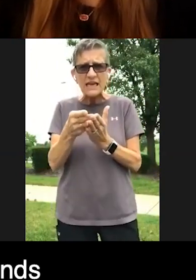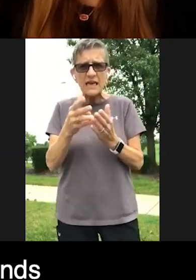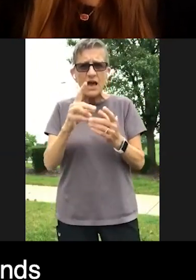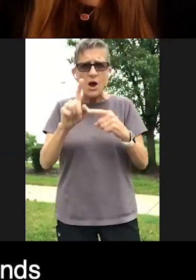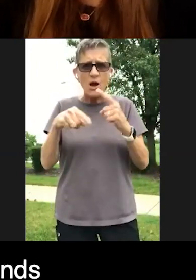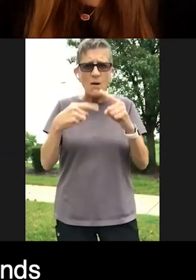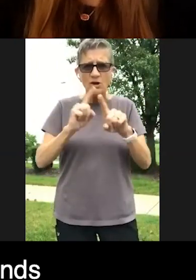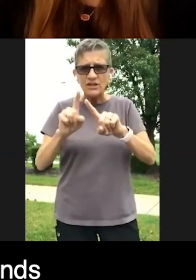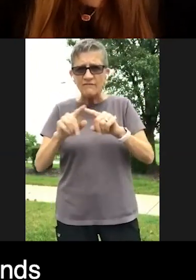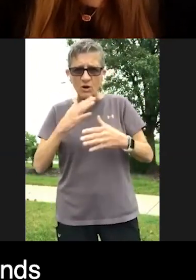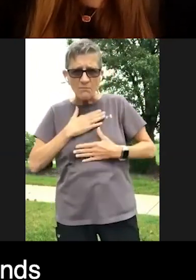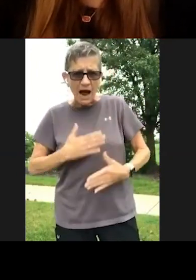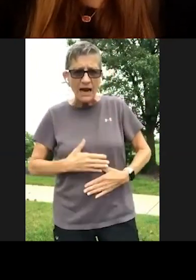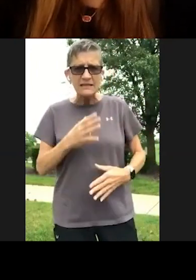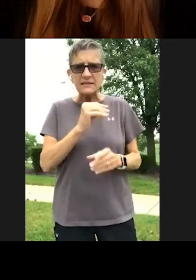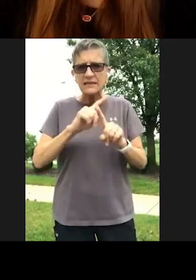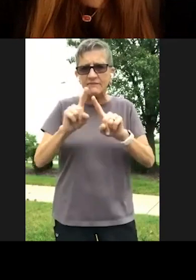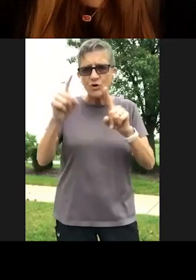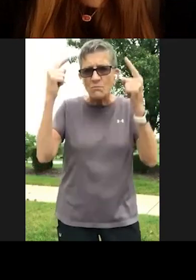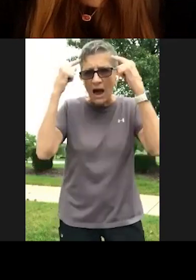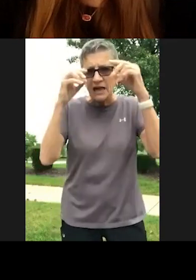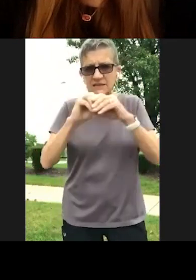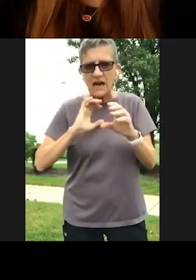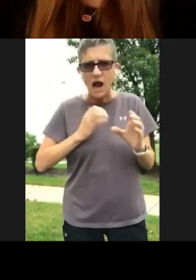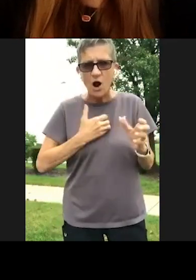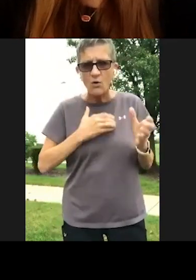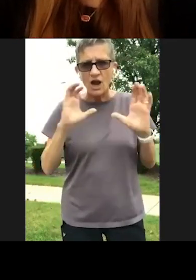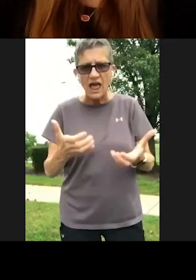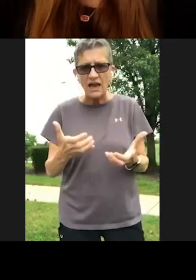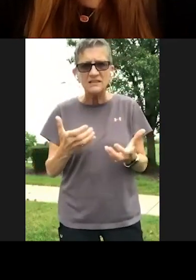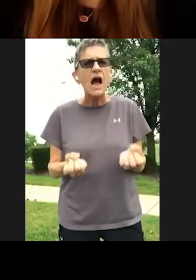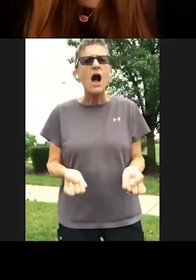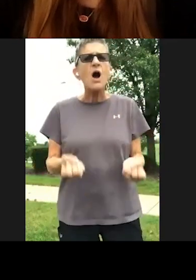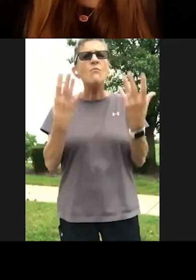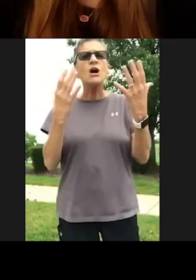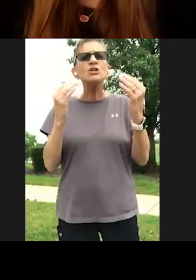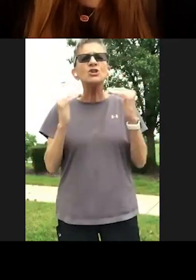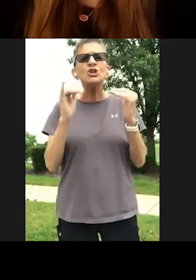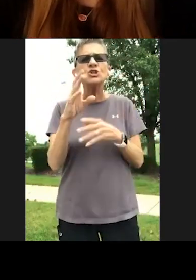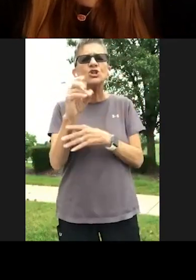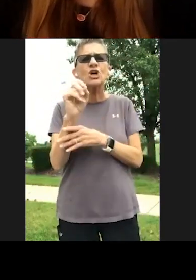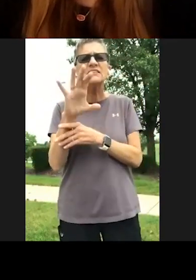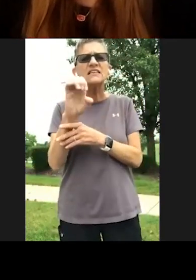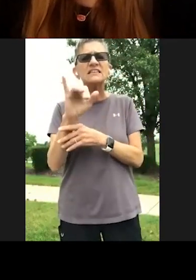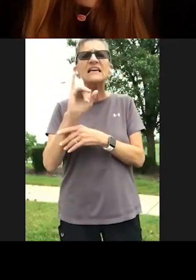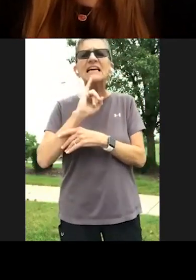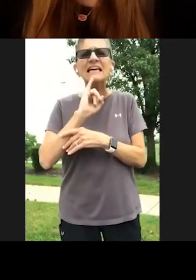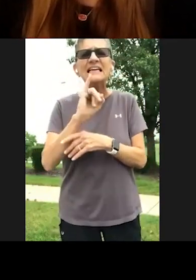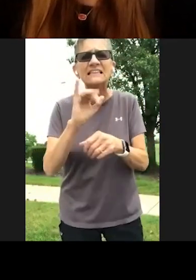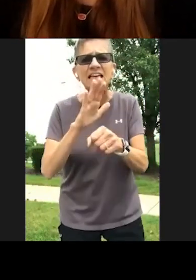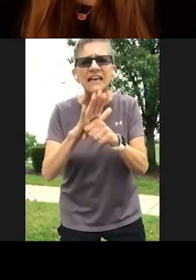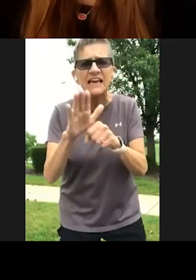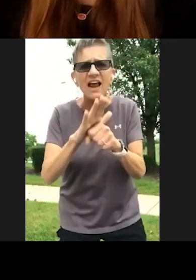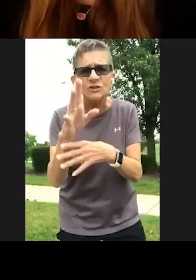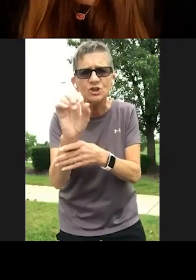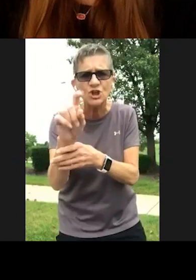that are in our classes, how much justice is enough justice? And at what point do we